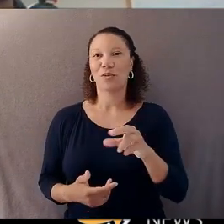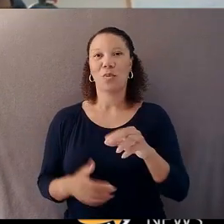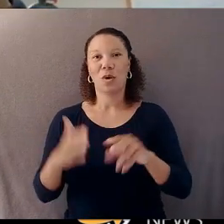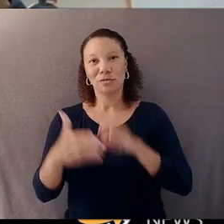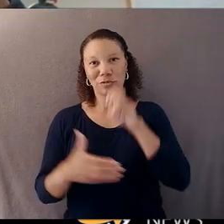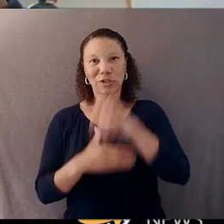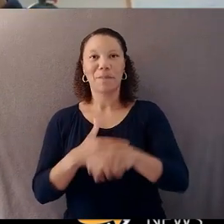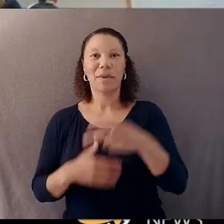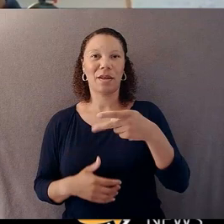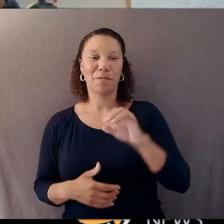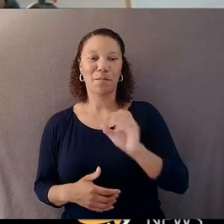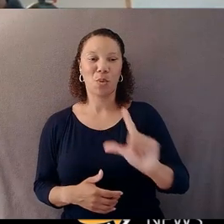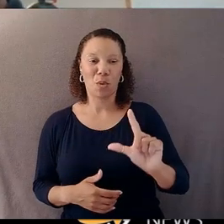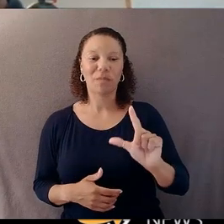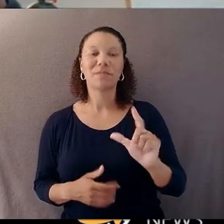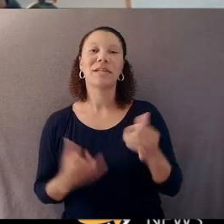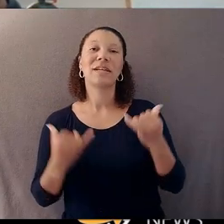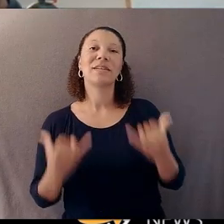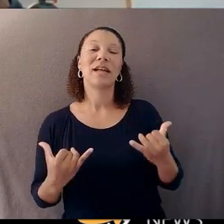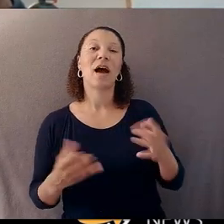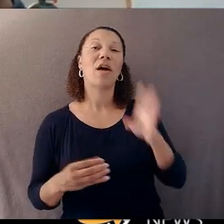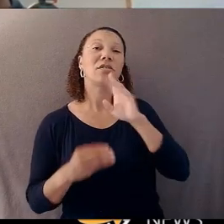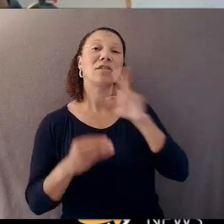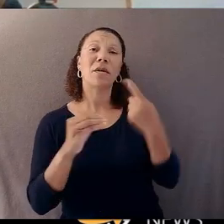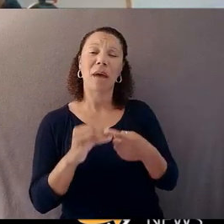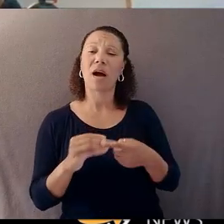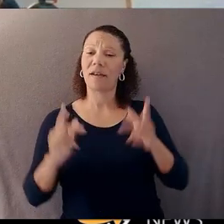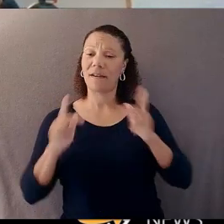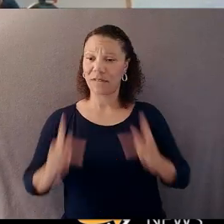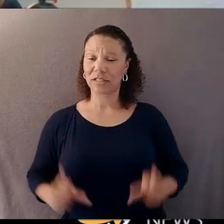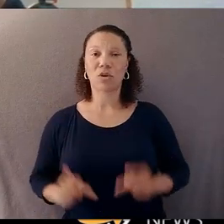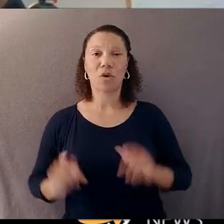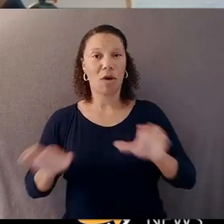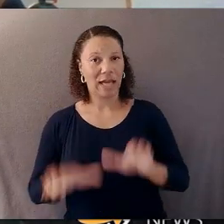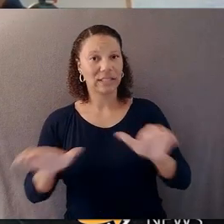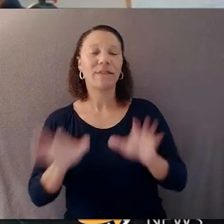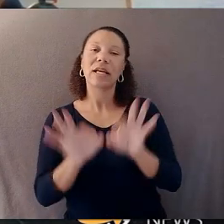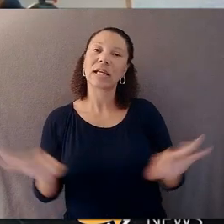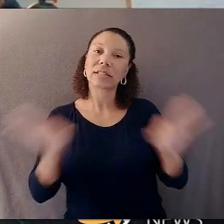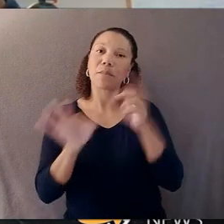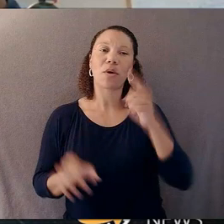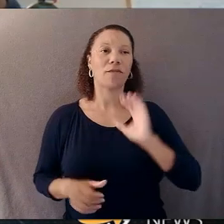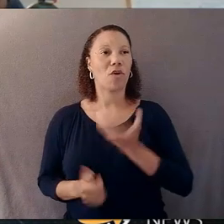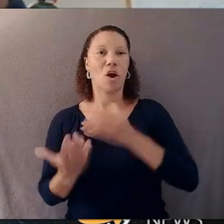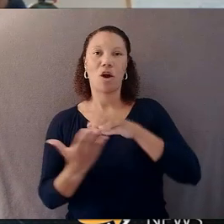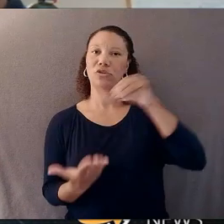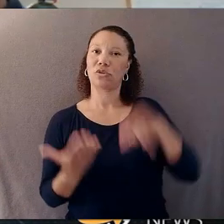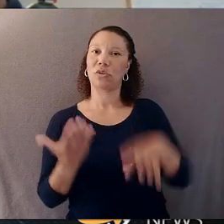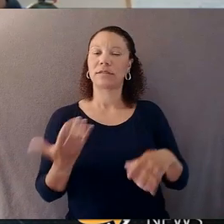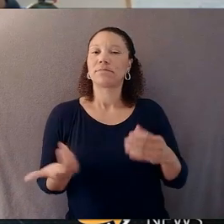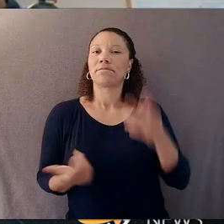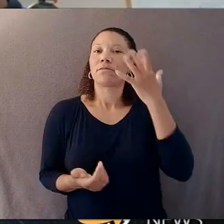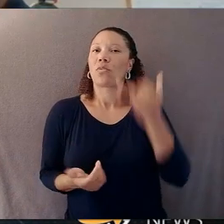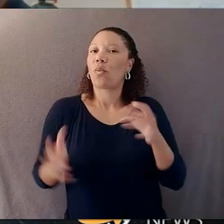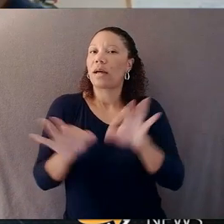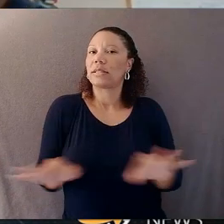let's talk a little bit about the importance of physical activity for our students. So why is it so important that